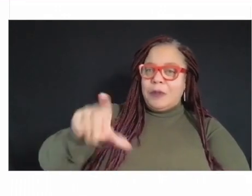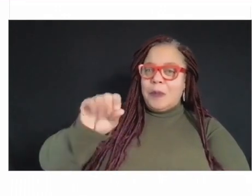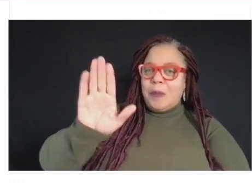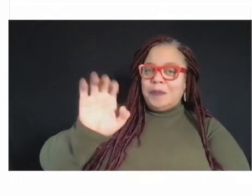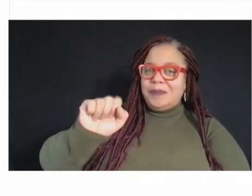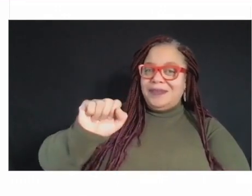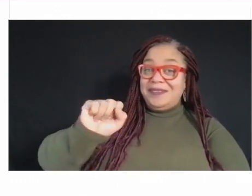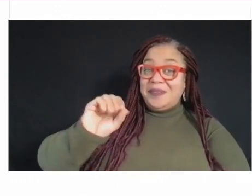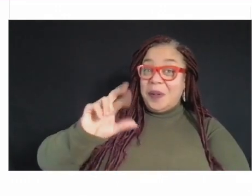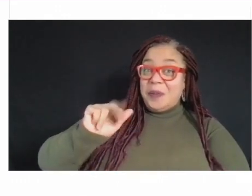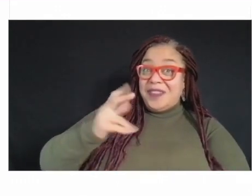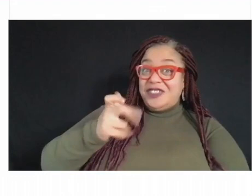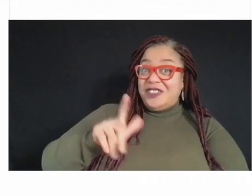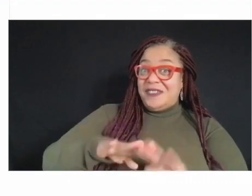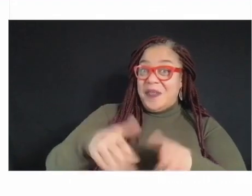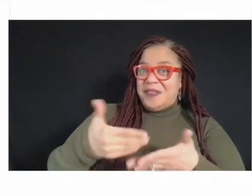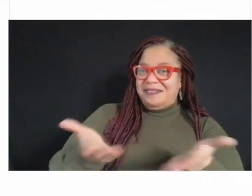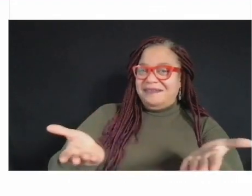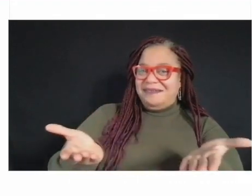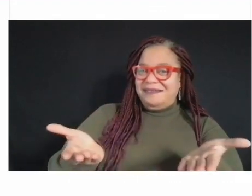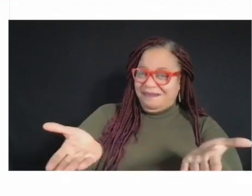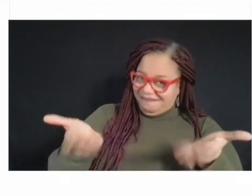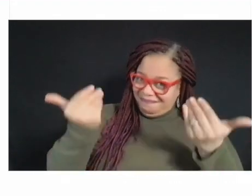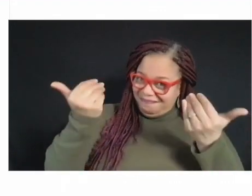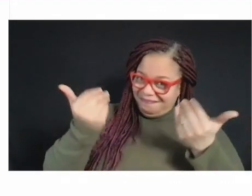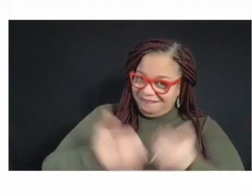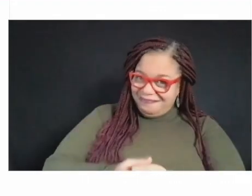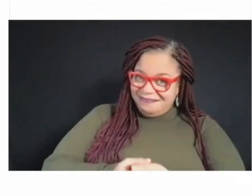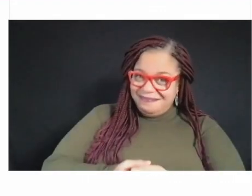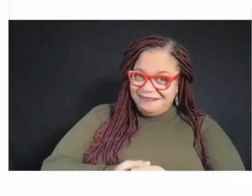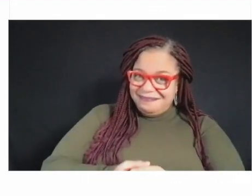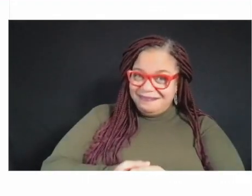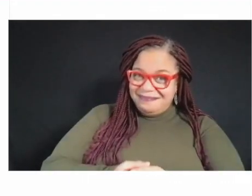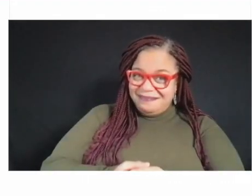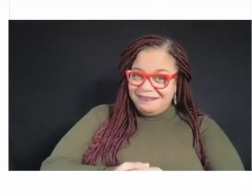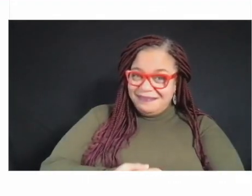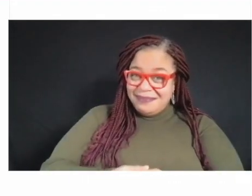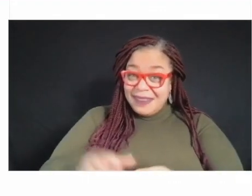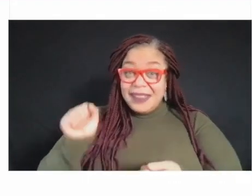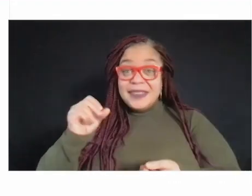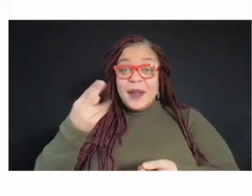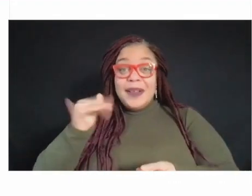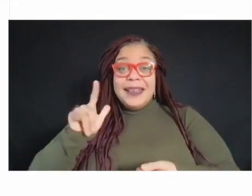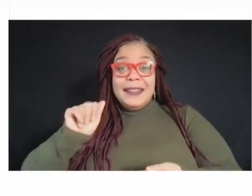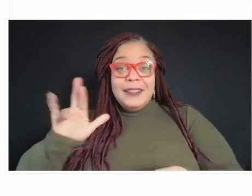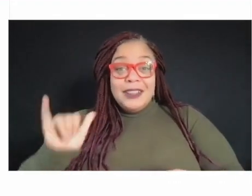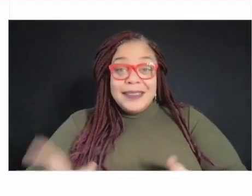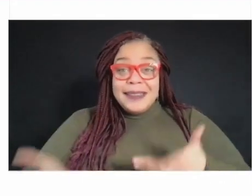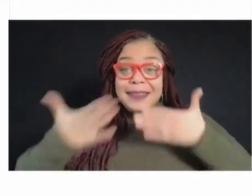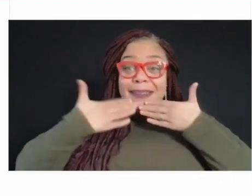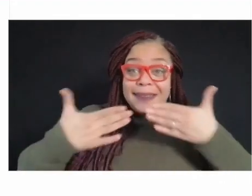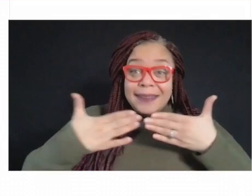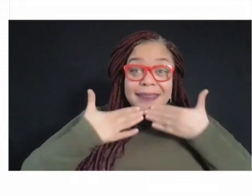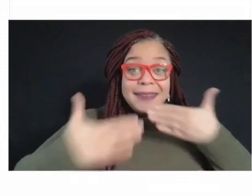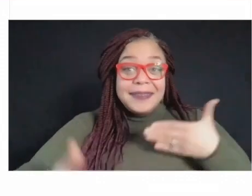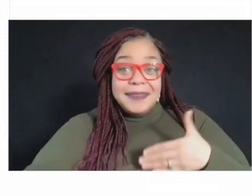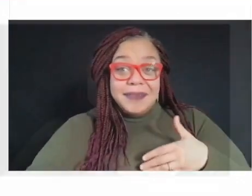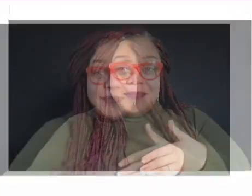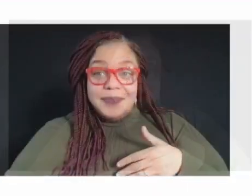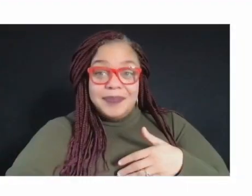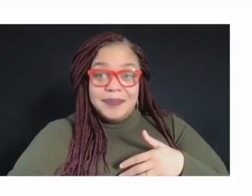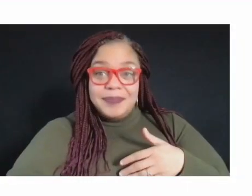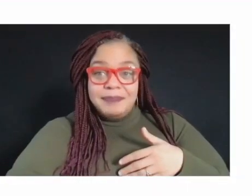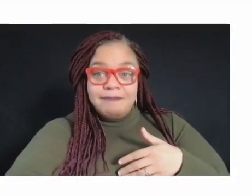Thank you, Hillary. And welcome, everyone. As Hillary mentioned, I'm Rachel Pilch-Loeb. I'm a researcher and project director